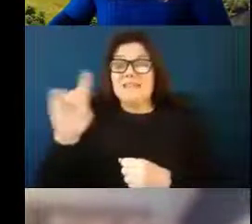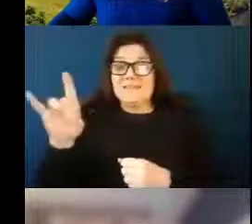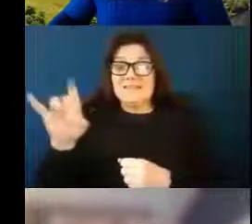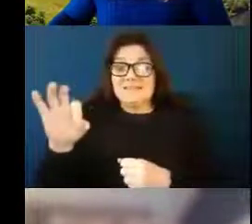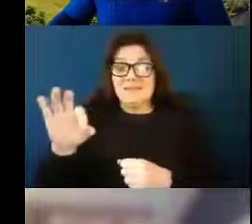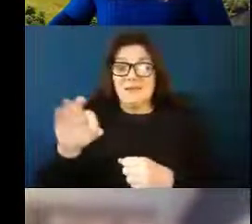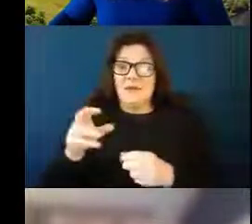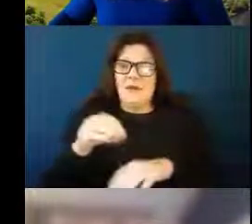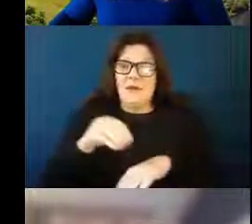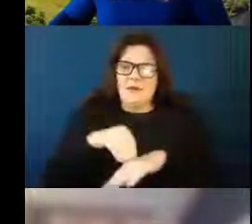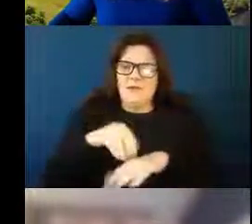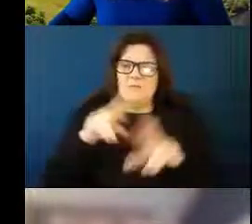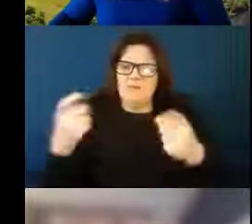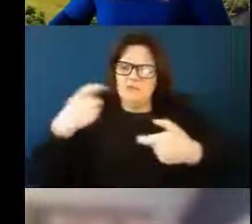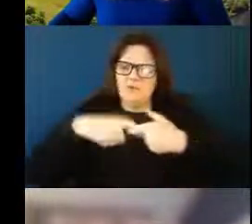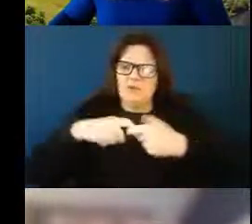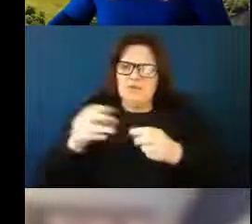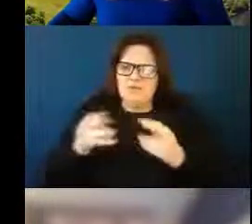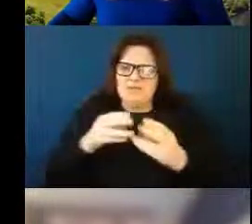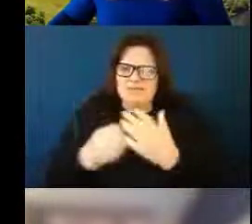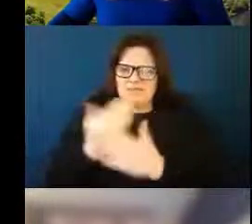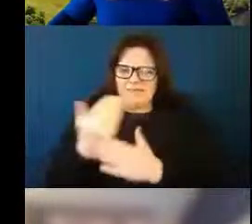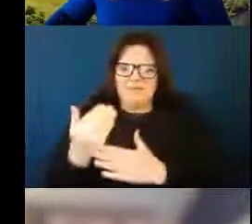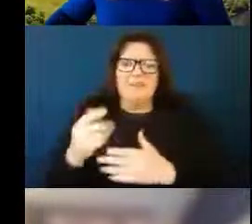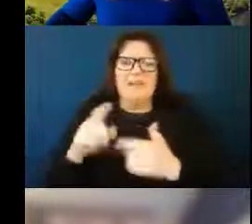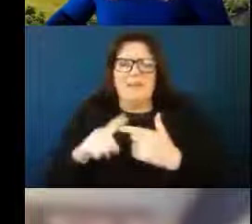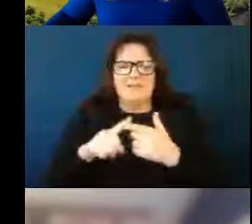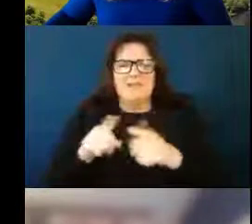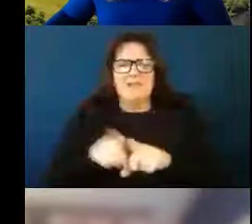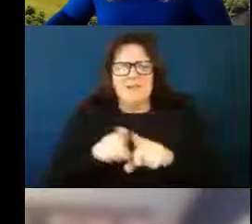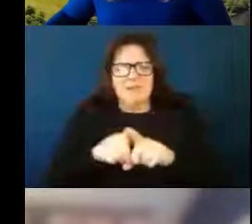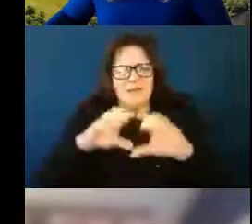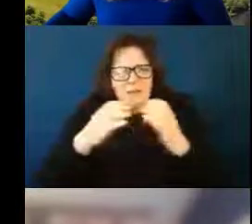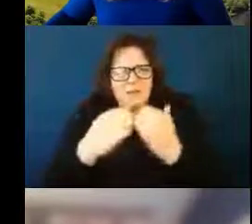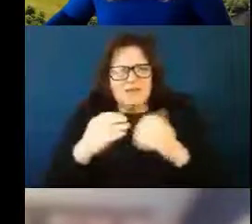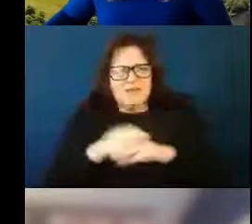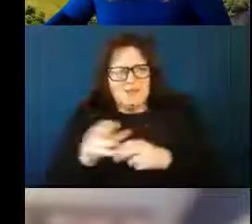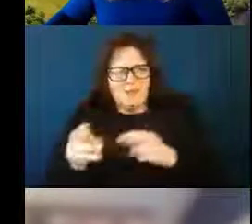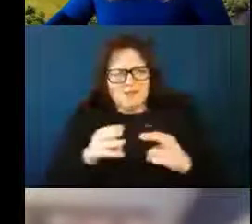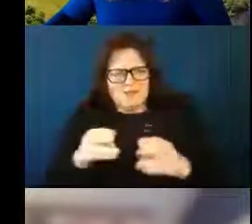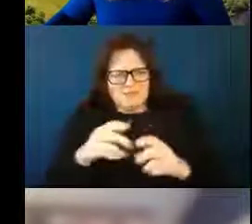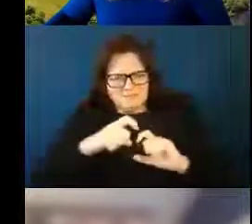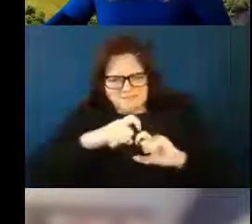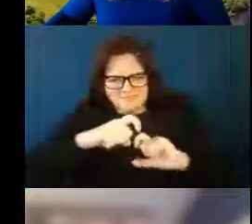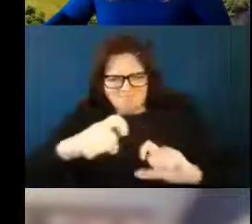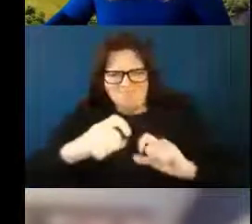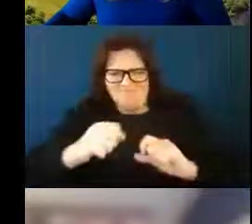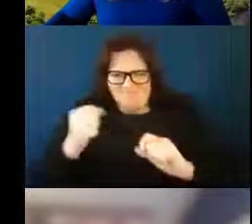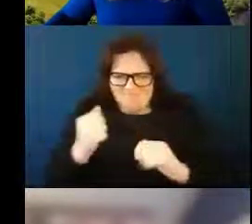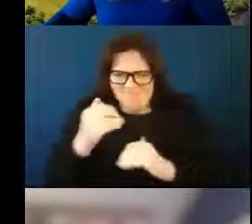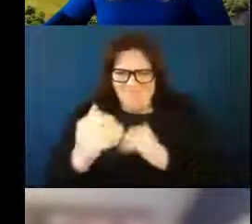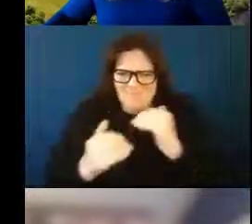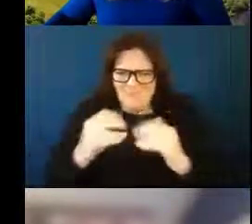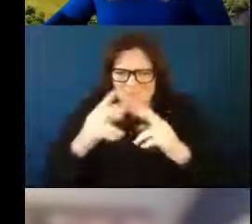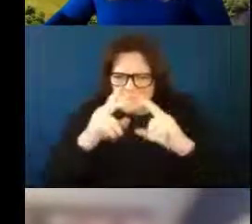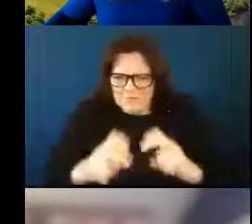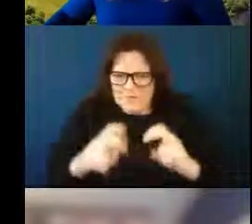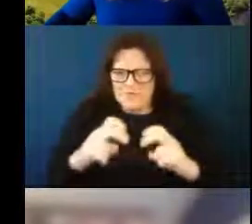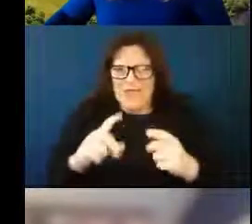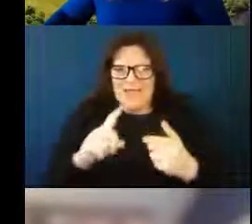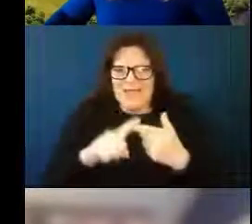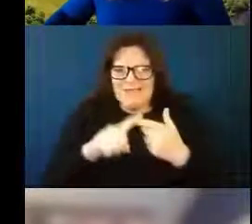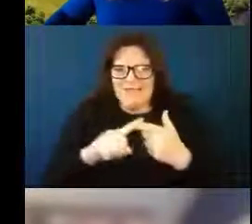also the notion of communities of practice to guide the development of a sustainable research, learning, and